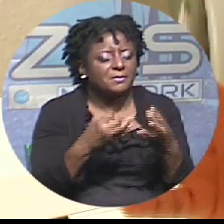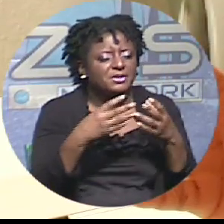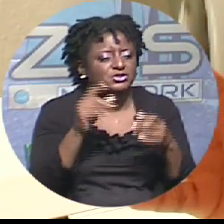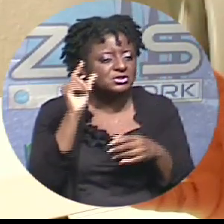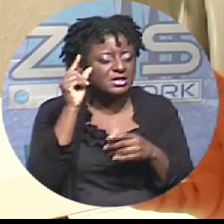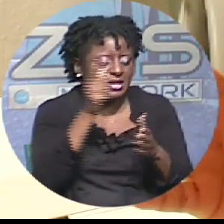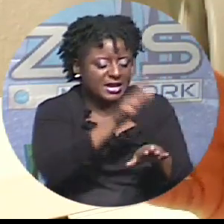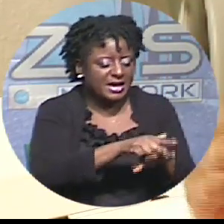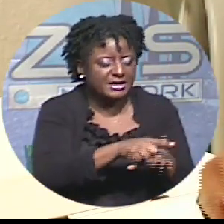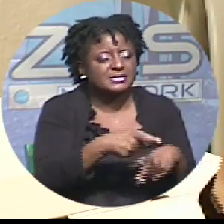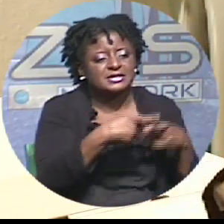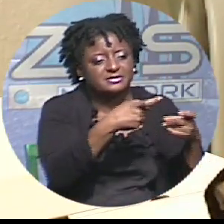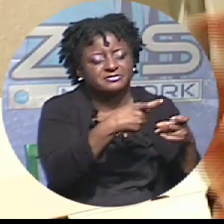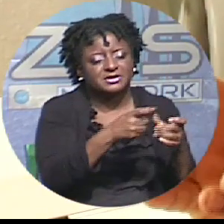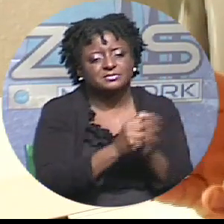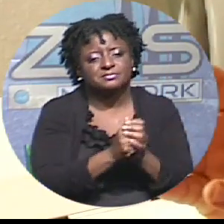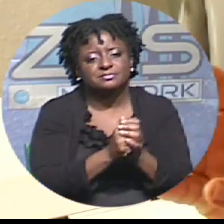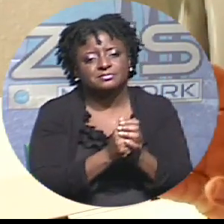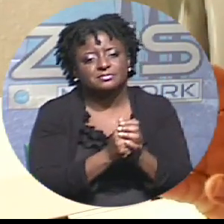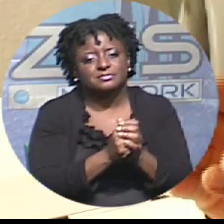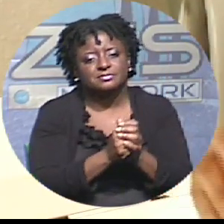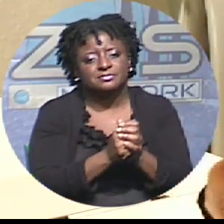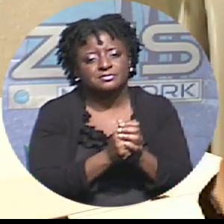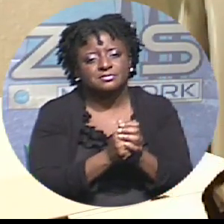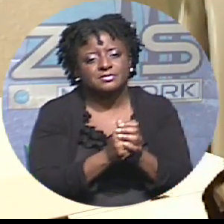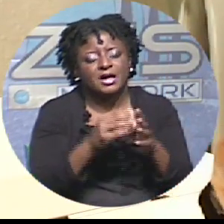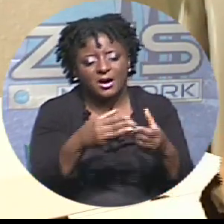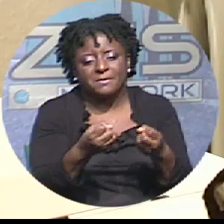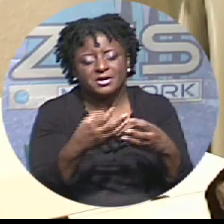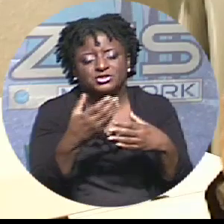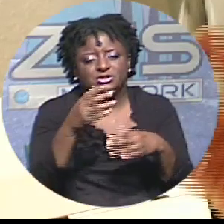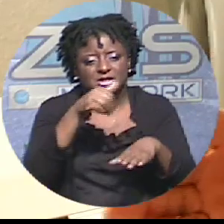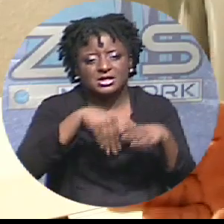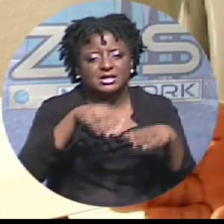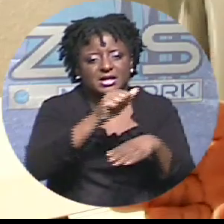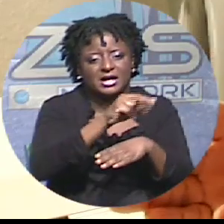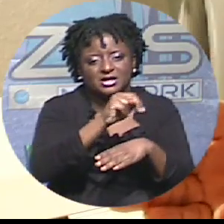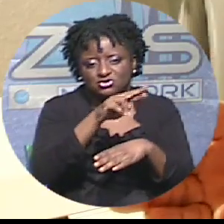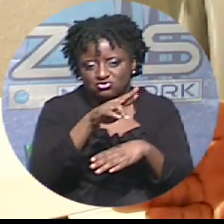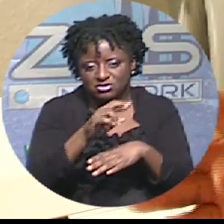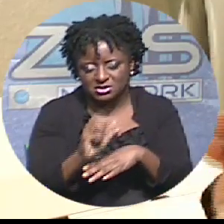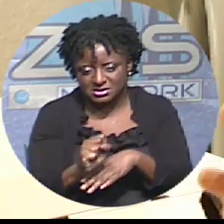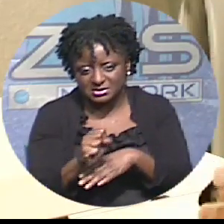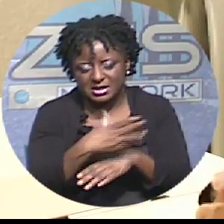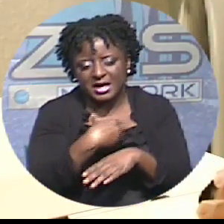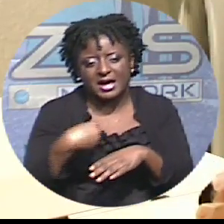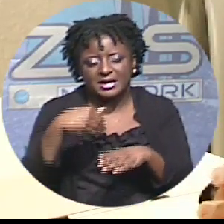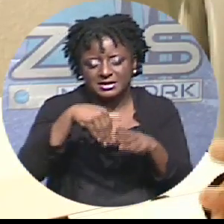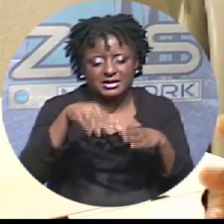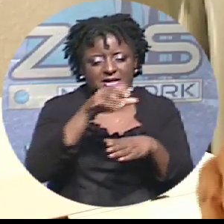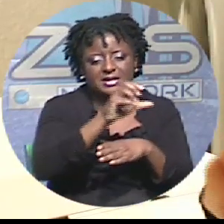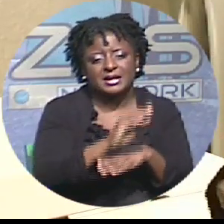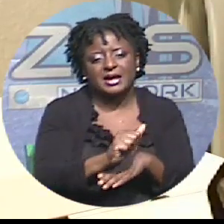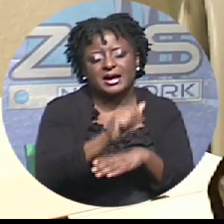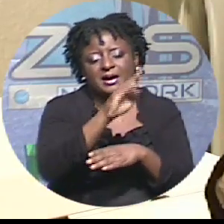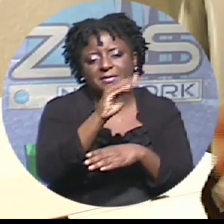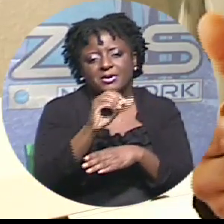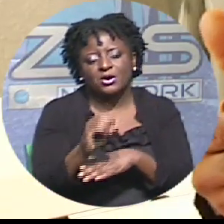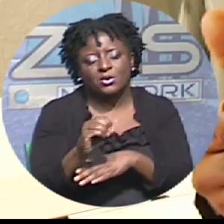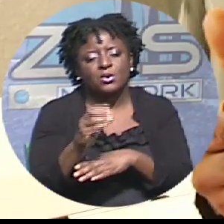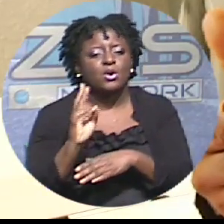or lease. How much land in Andres and how much land in Abaco. We want to know how